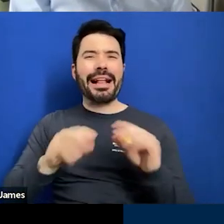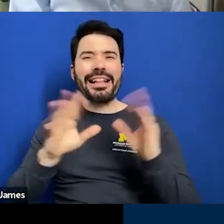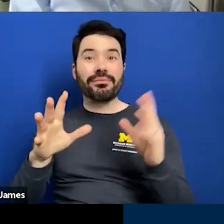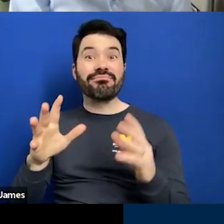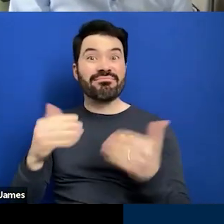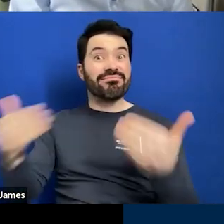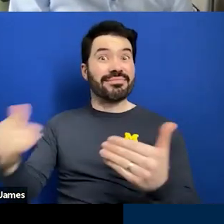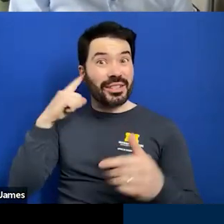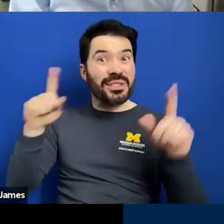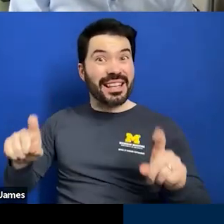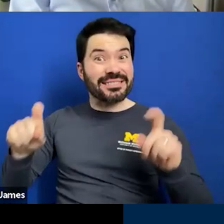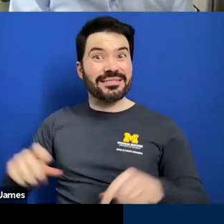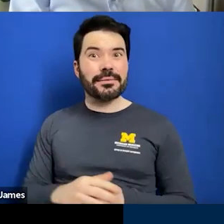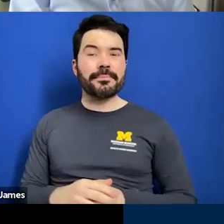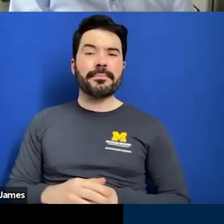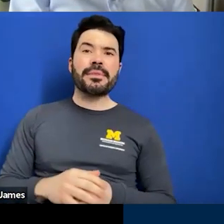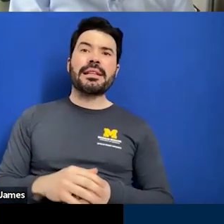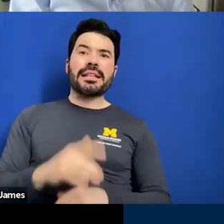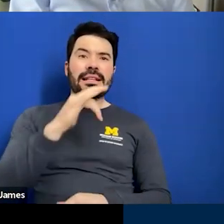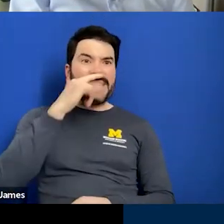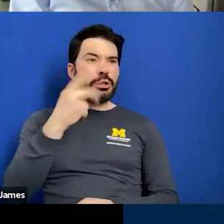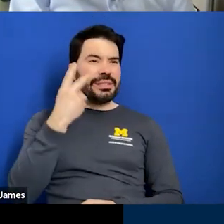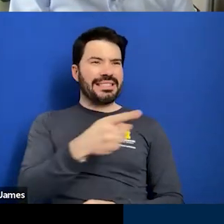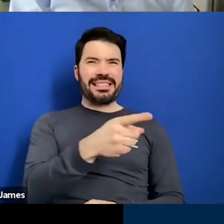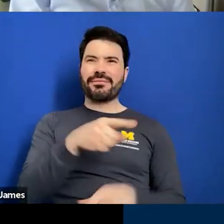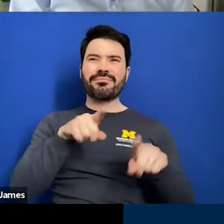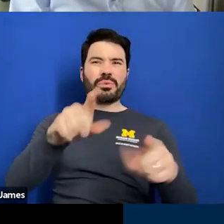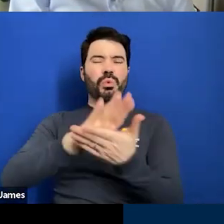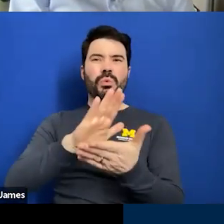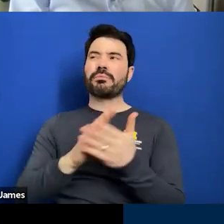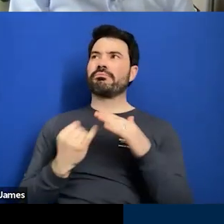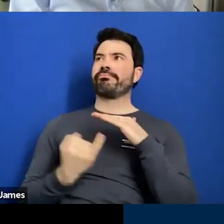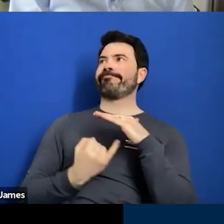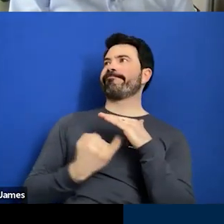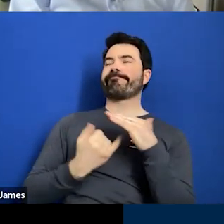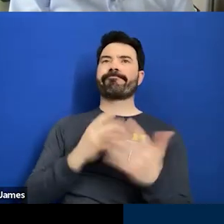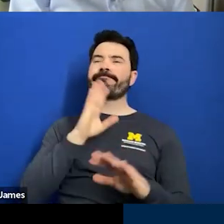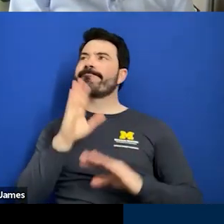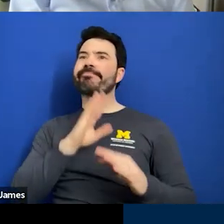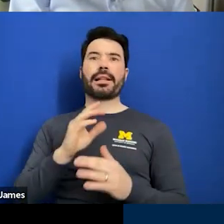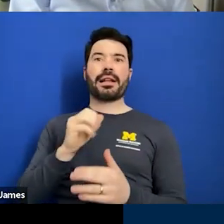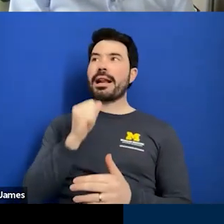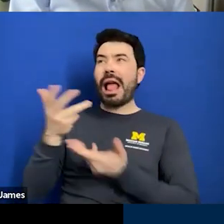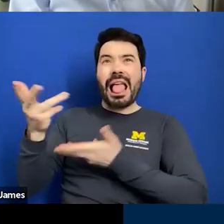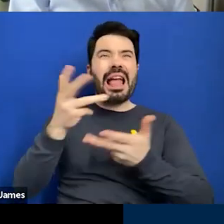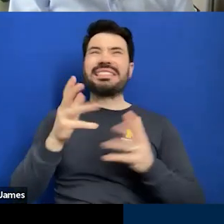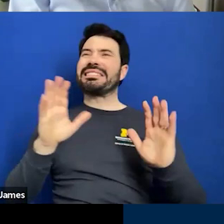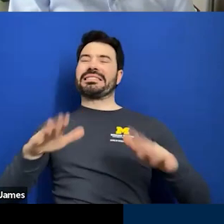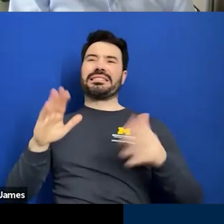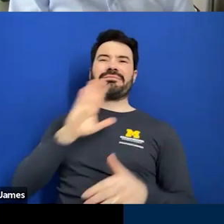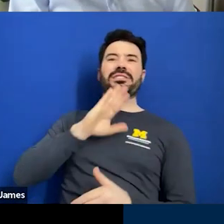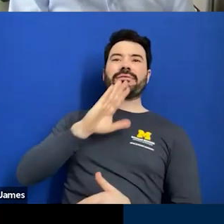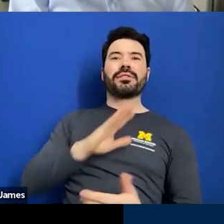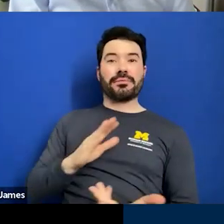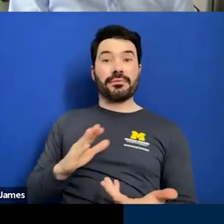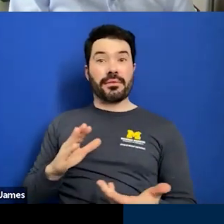Kids who are getting frustrated and isolated at school, who aren't engaging with their peers successfully. If there's any